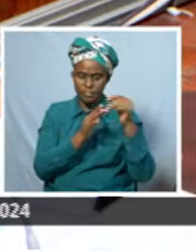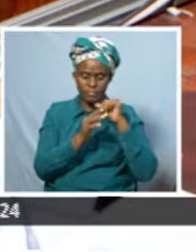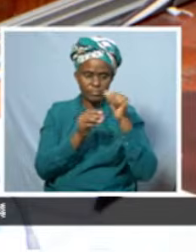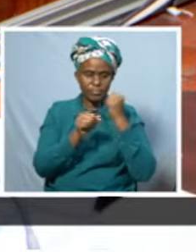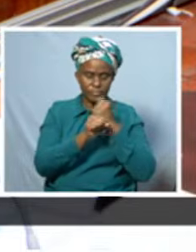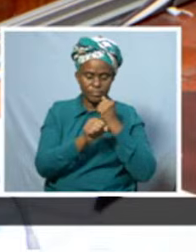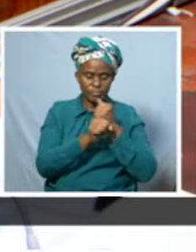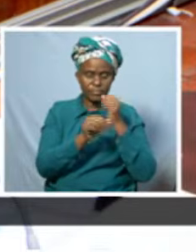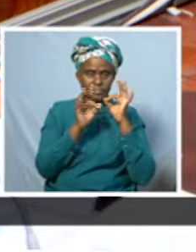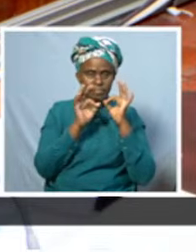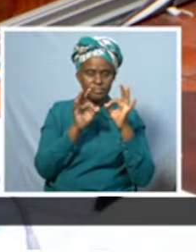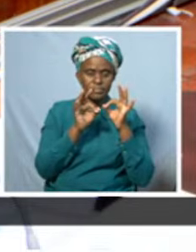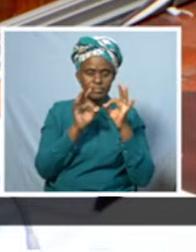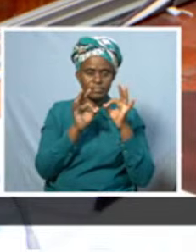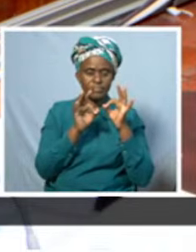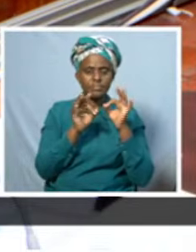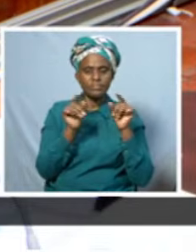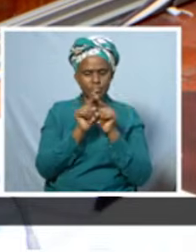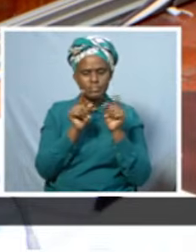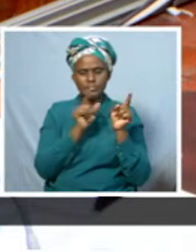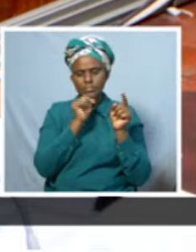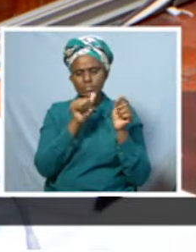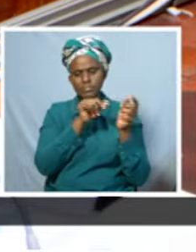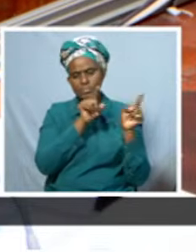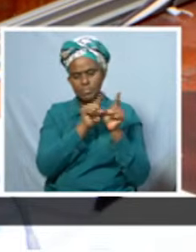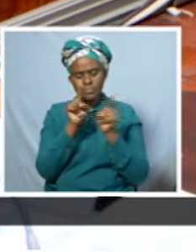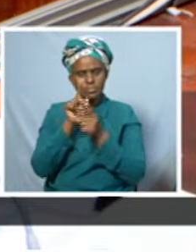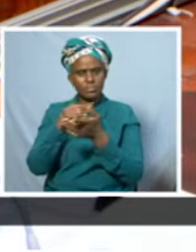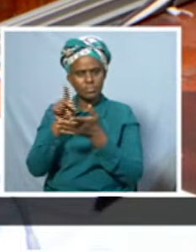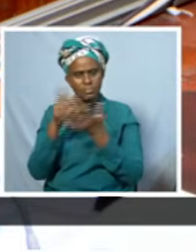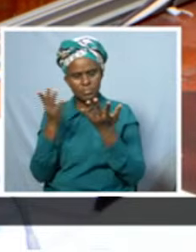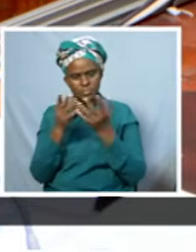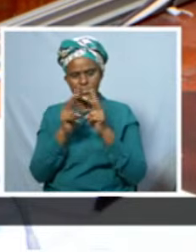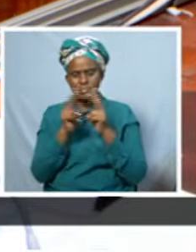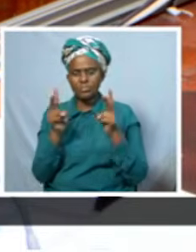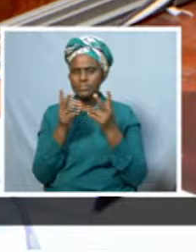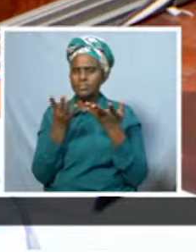very well. On the recovery, they're not also paying. So